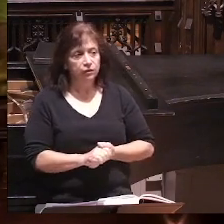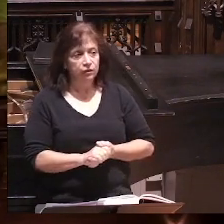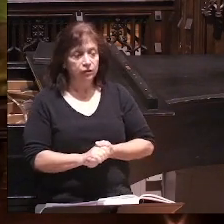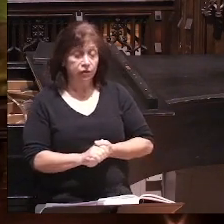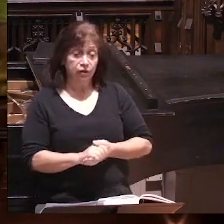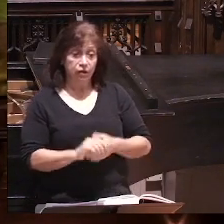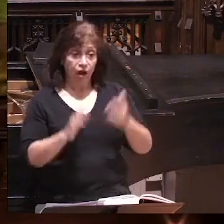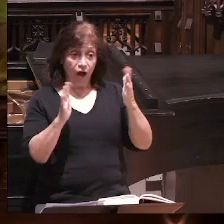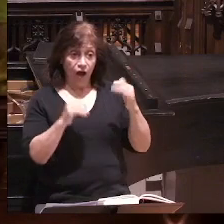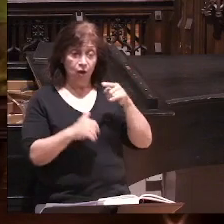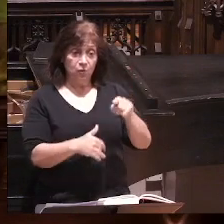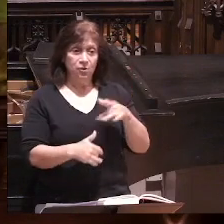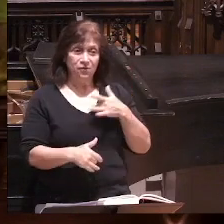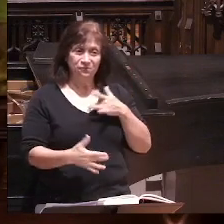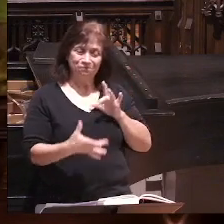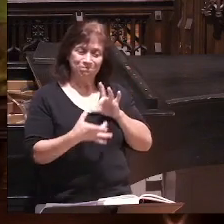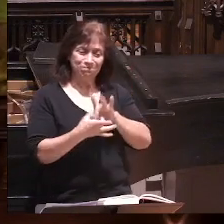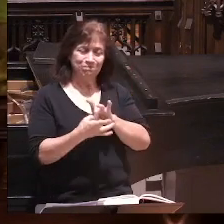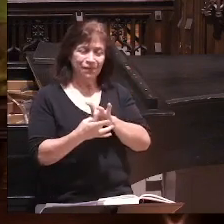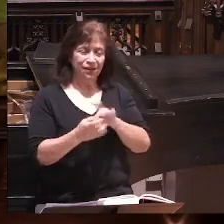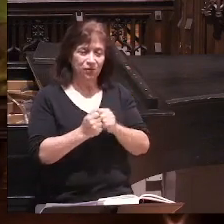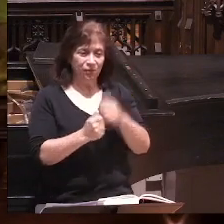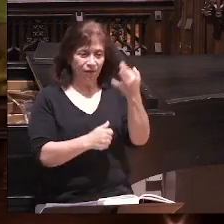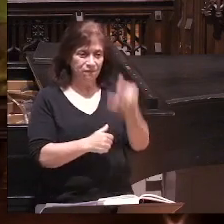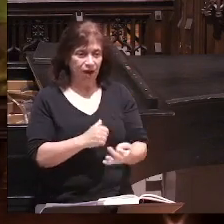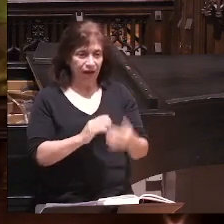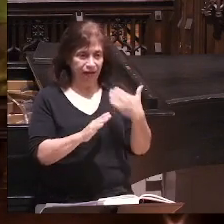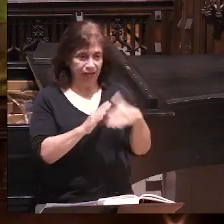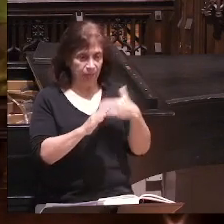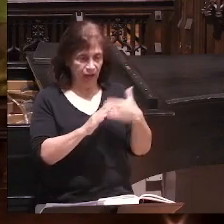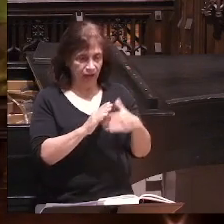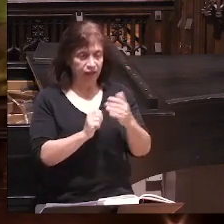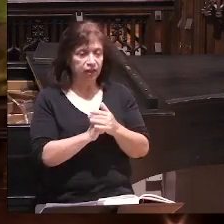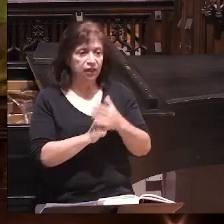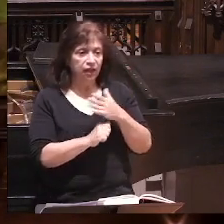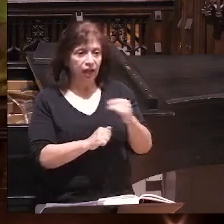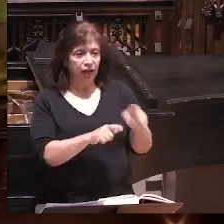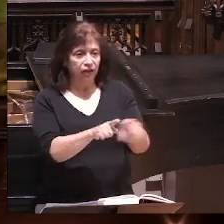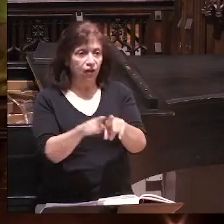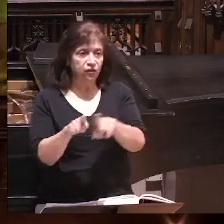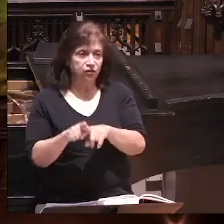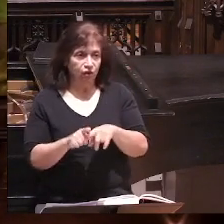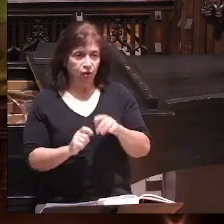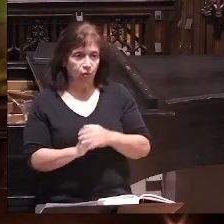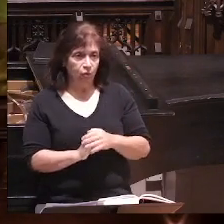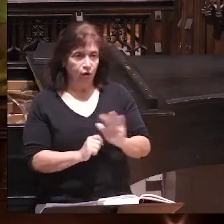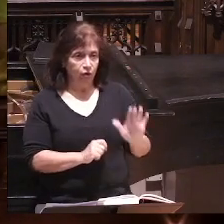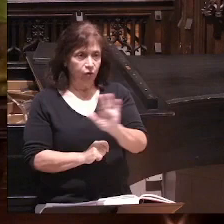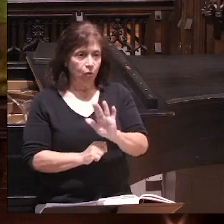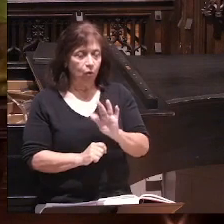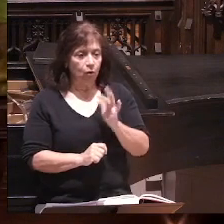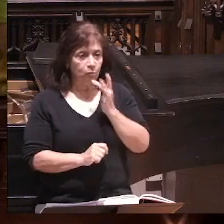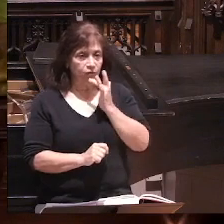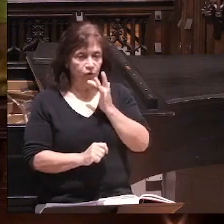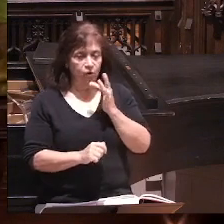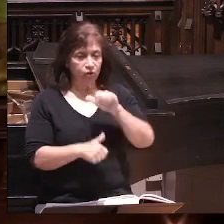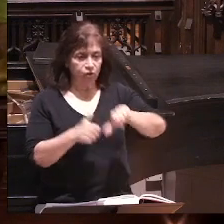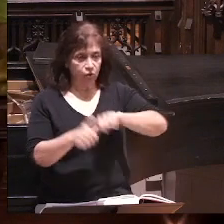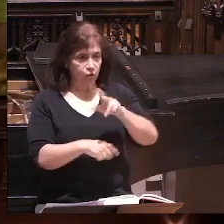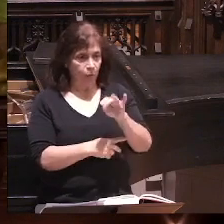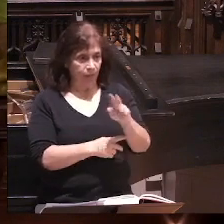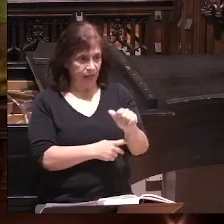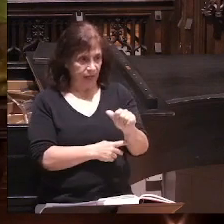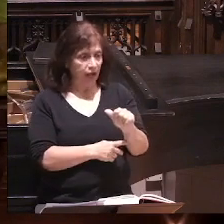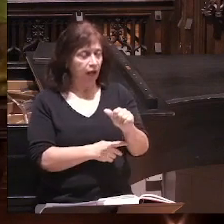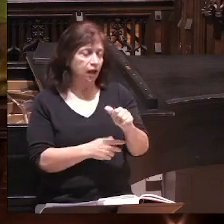Hope that you are keeping connected to our Friday email as well as your preferred social media